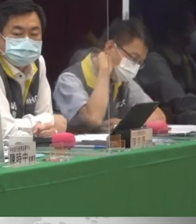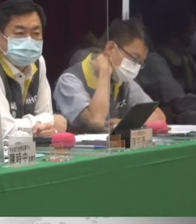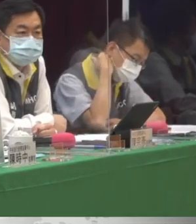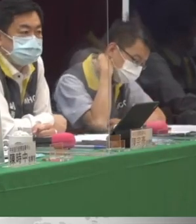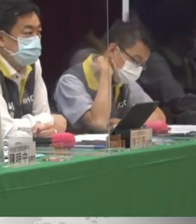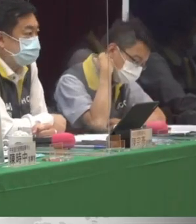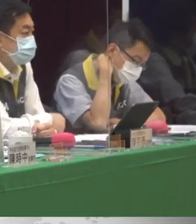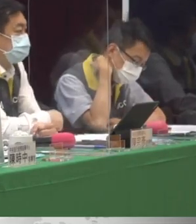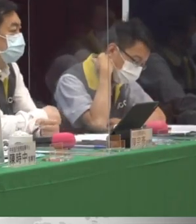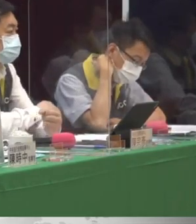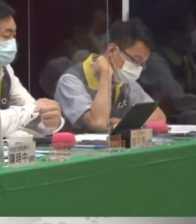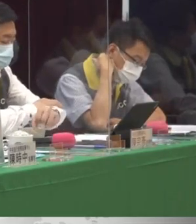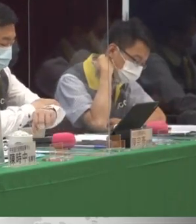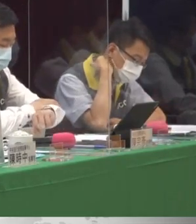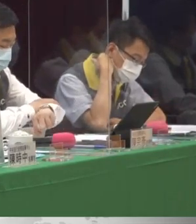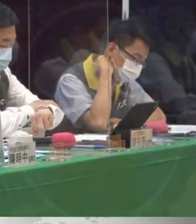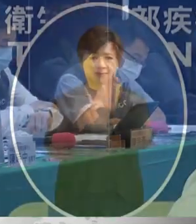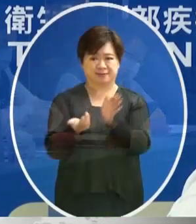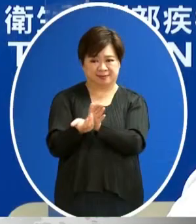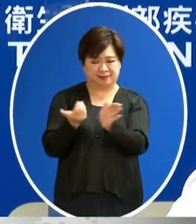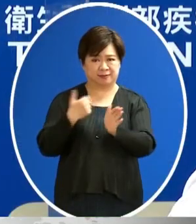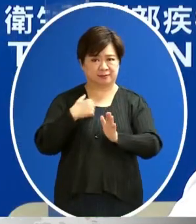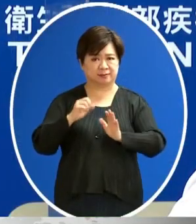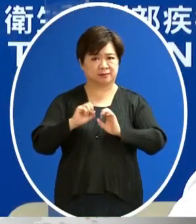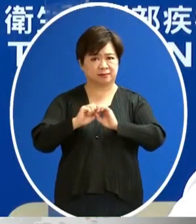it will declare a reopening next week.